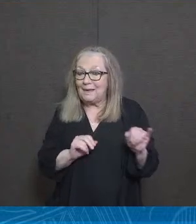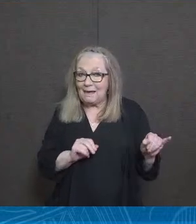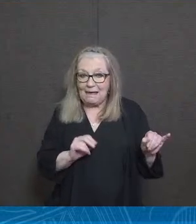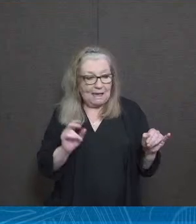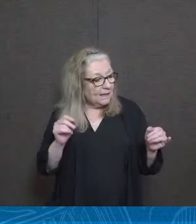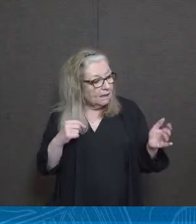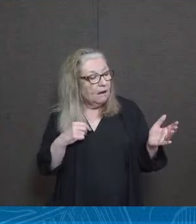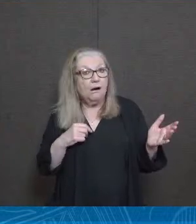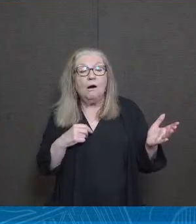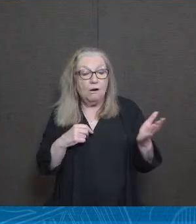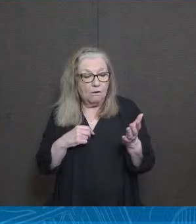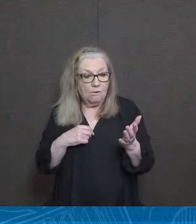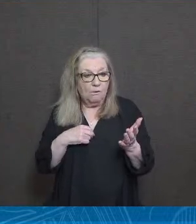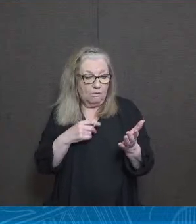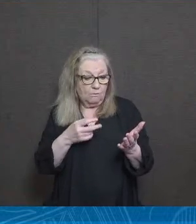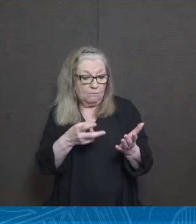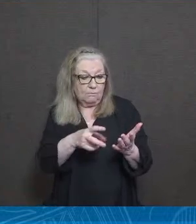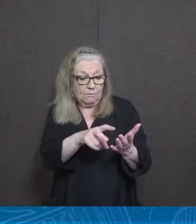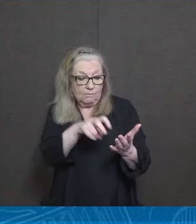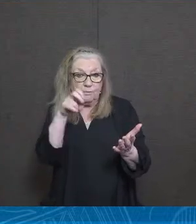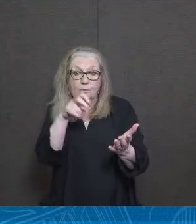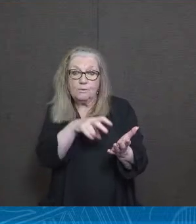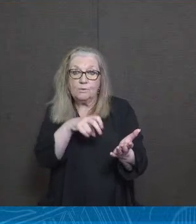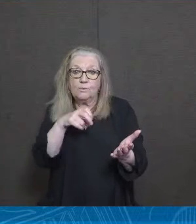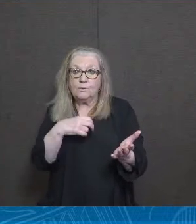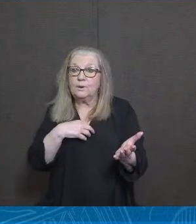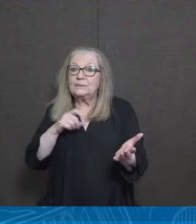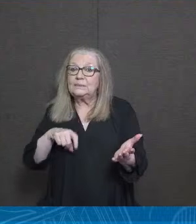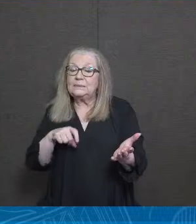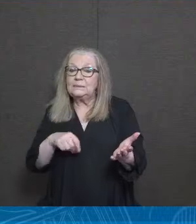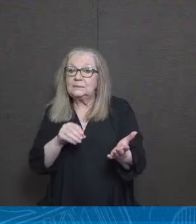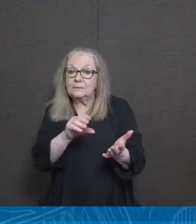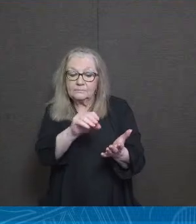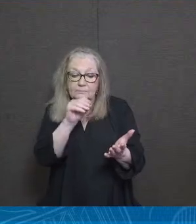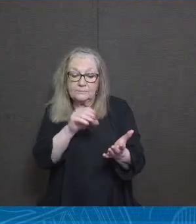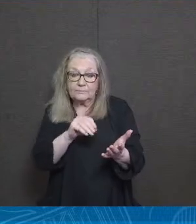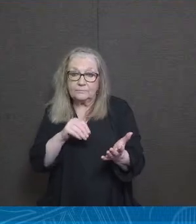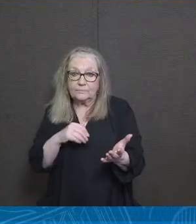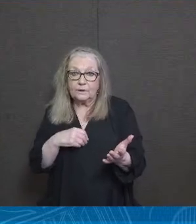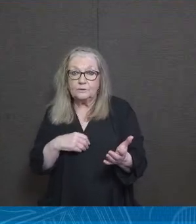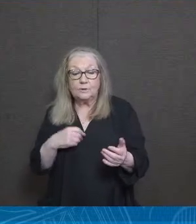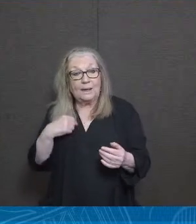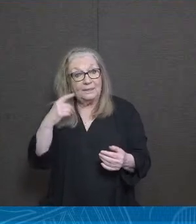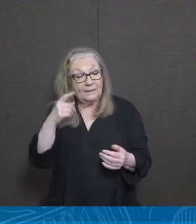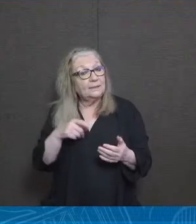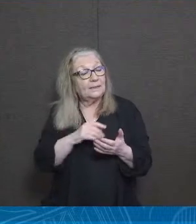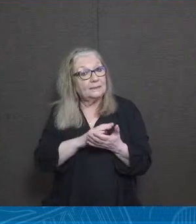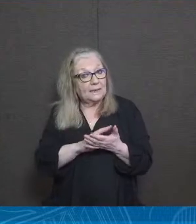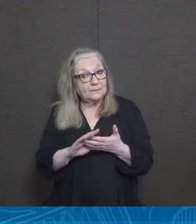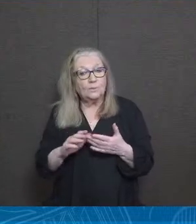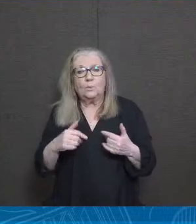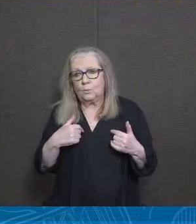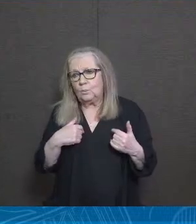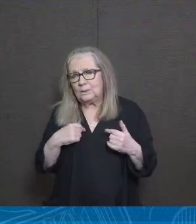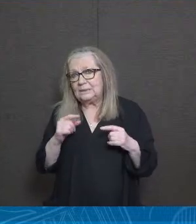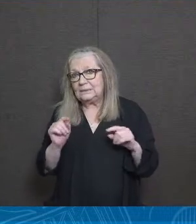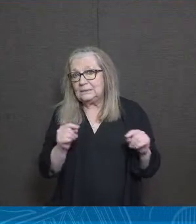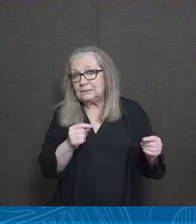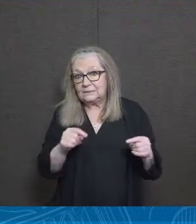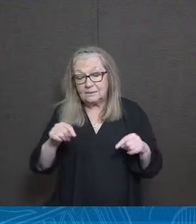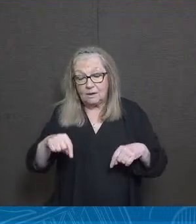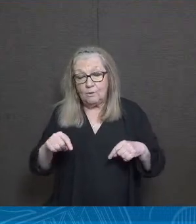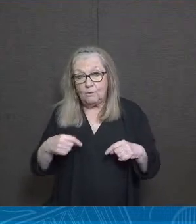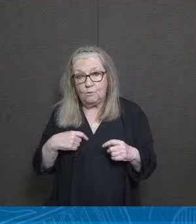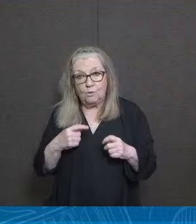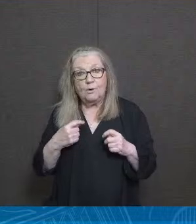need and really target each age group using AI. So I think it's a very nice, we're already discussing that. They're really trying